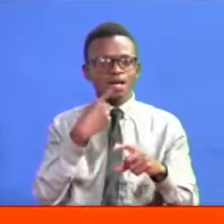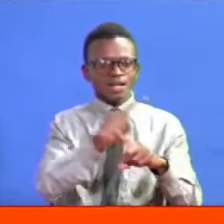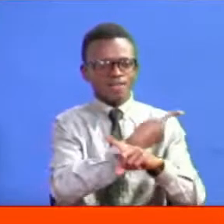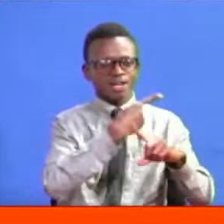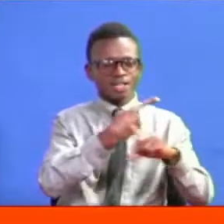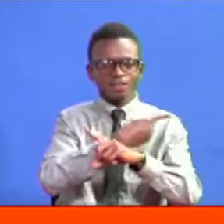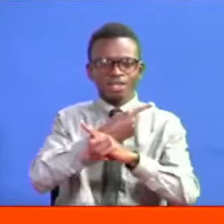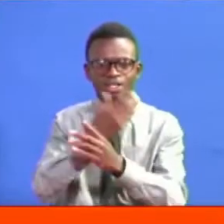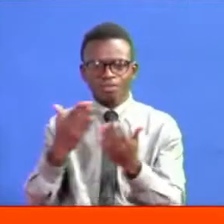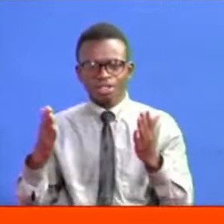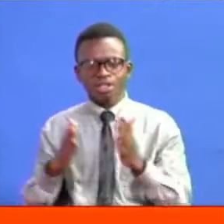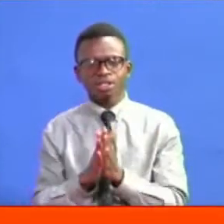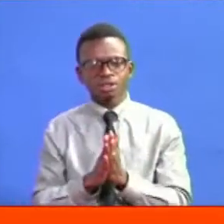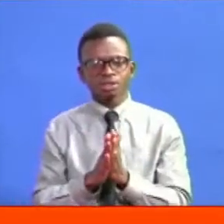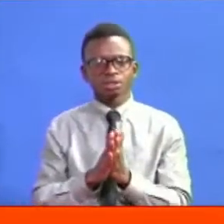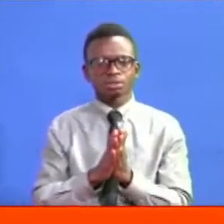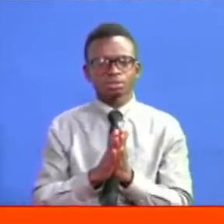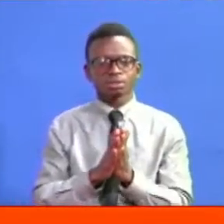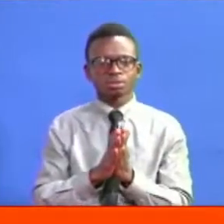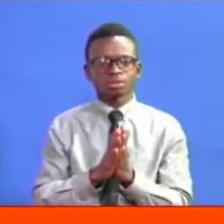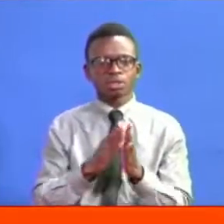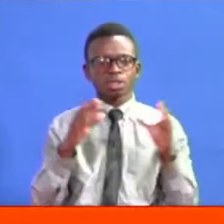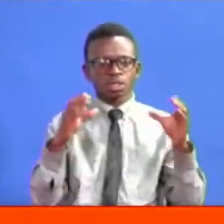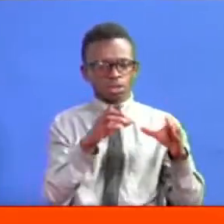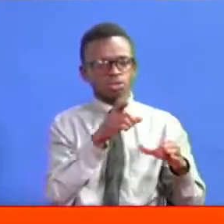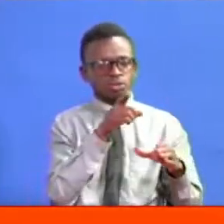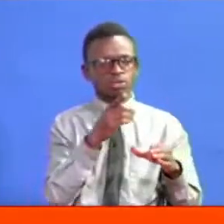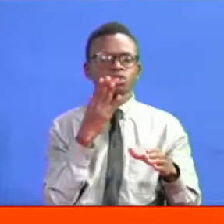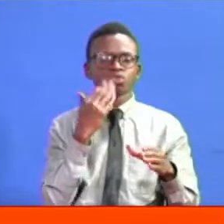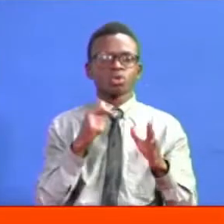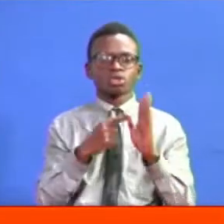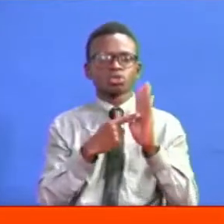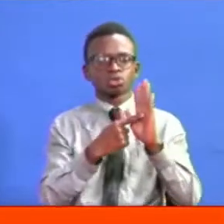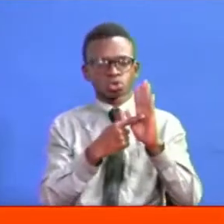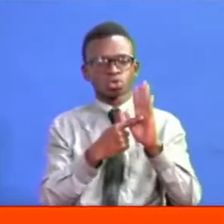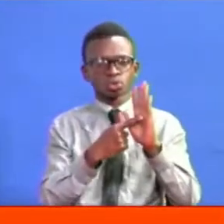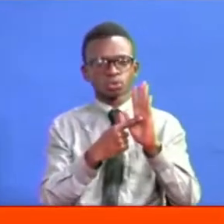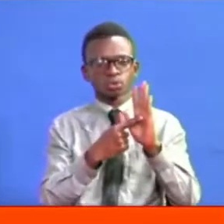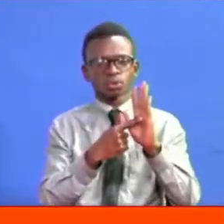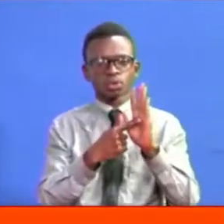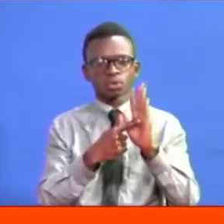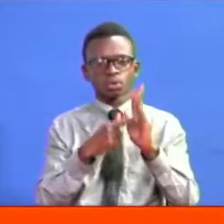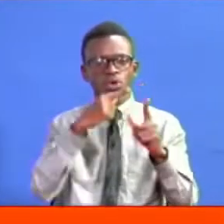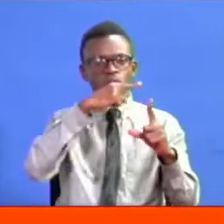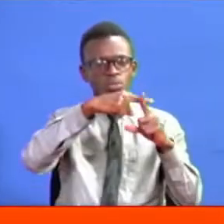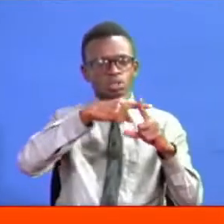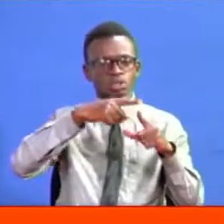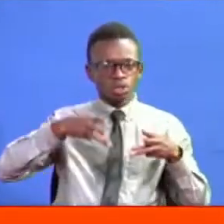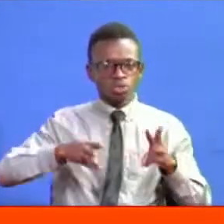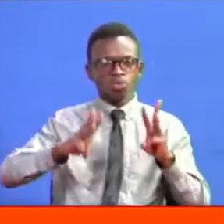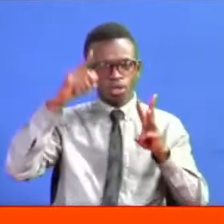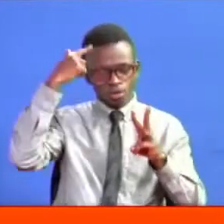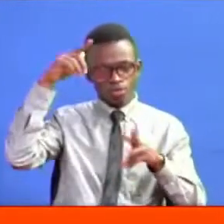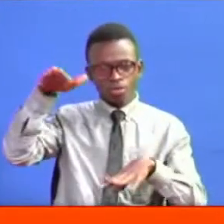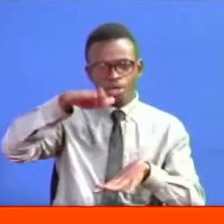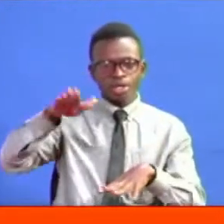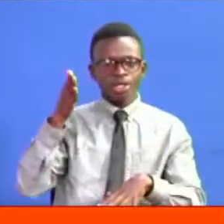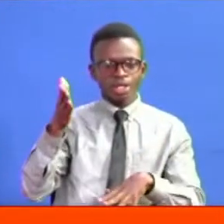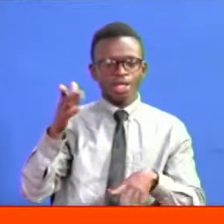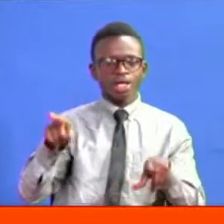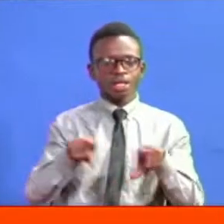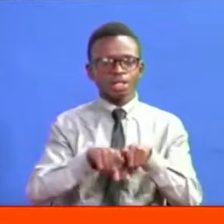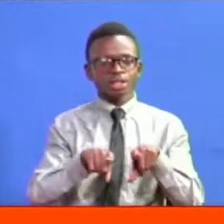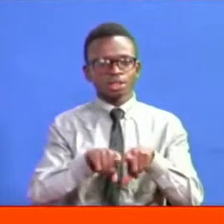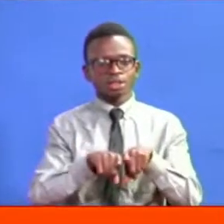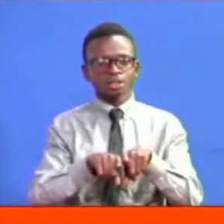paintings. The Mukuro Art Club was started to show the positive side of slum life and tell people that there is more to life other than involvement in